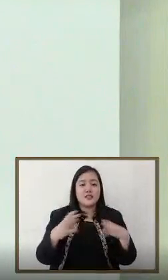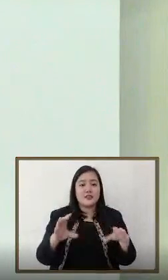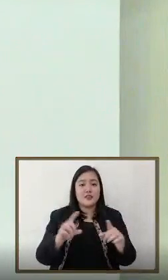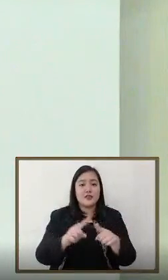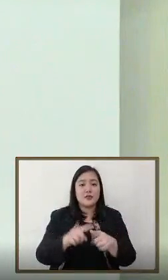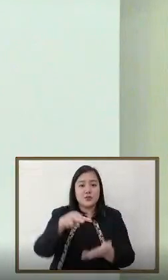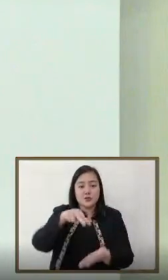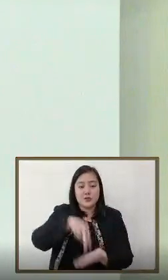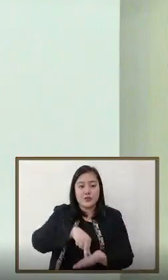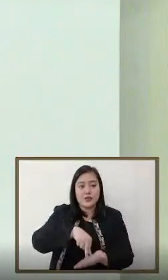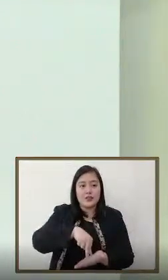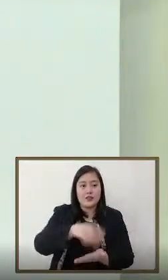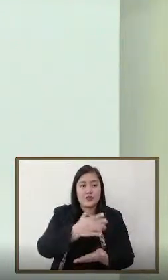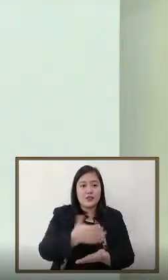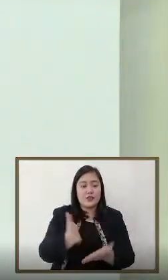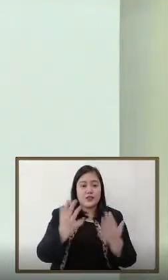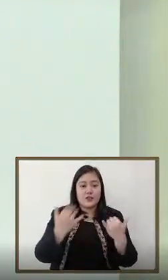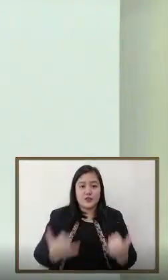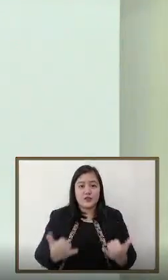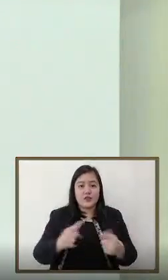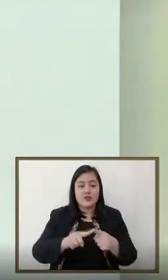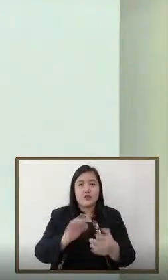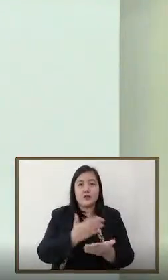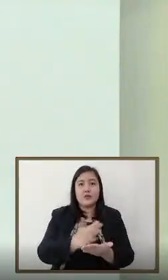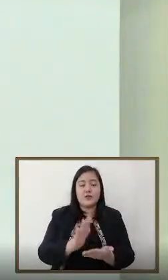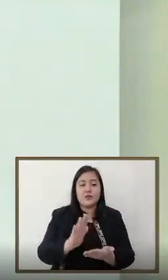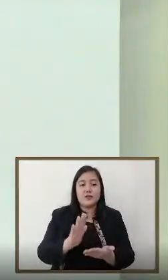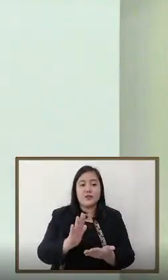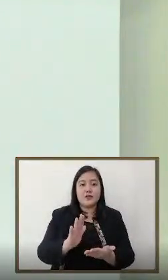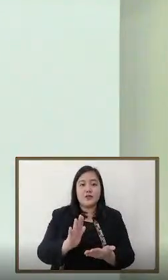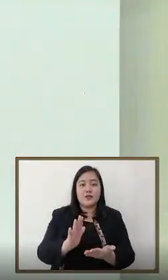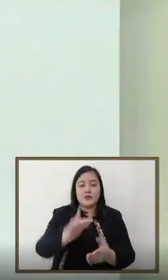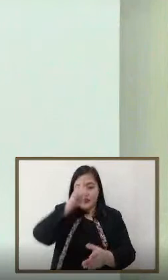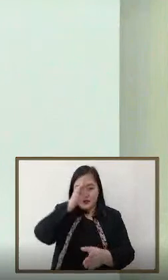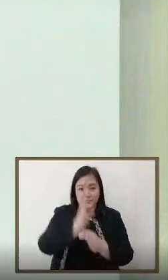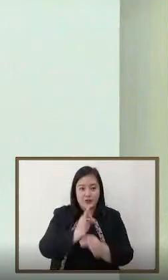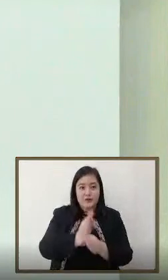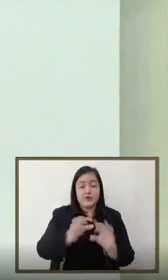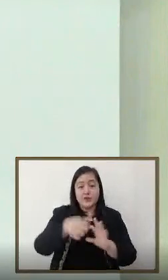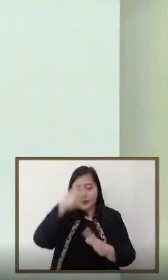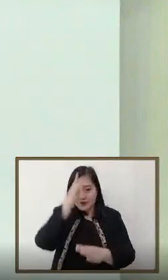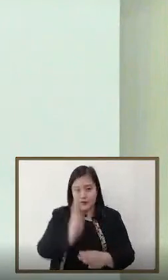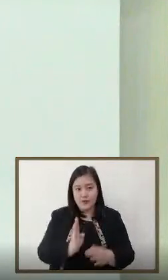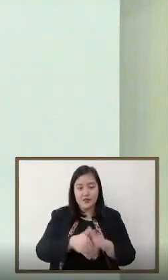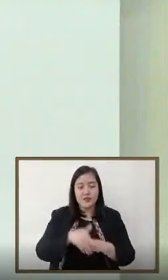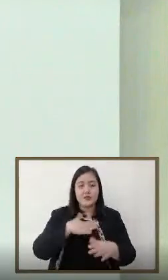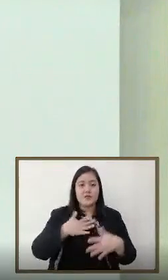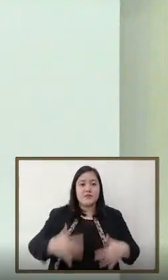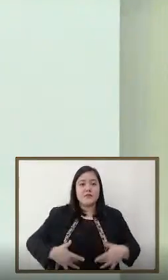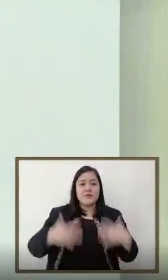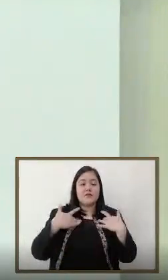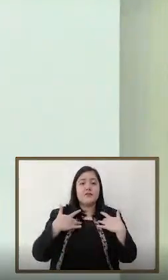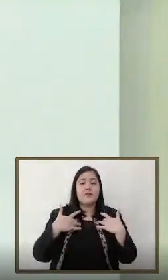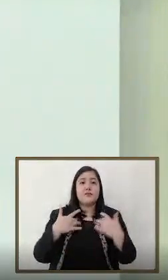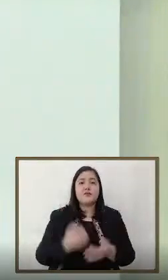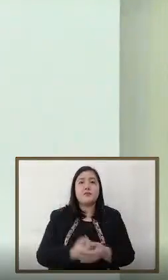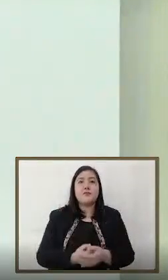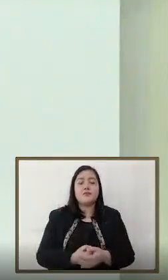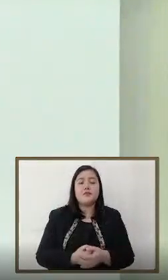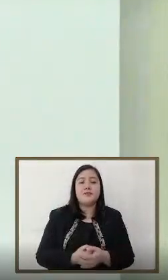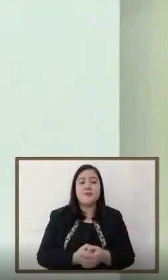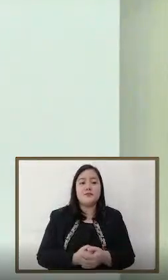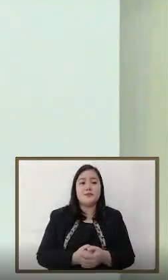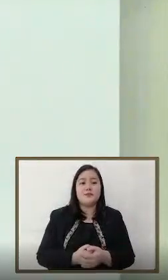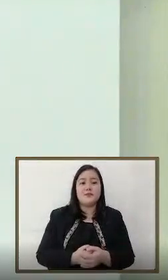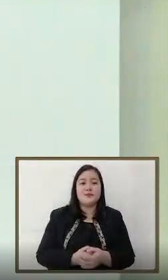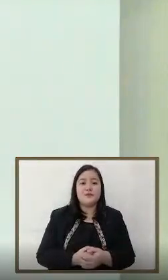stand before you tonight to share the gratefulness and faithfulness of God in my life. Short background